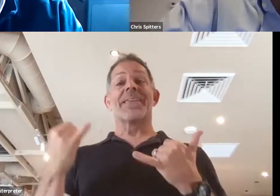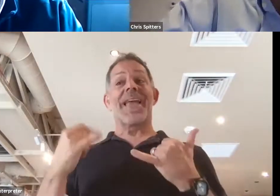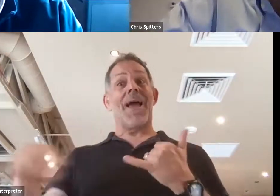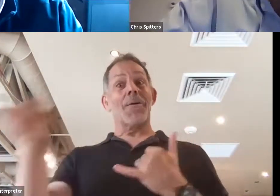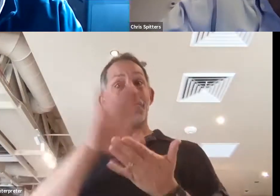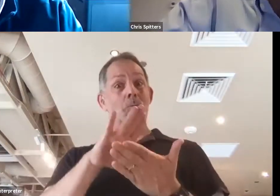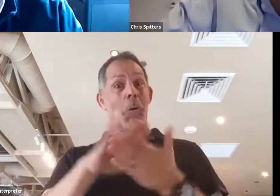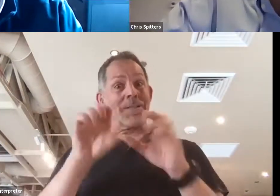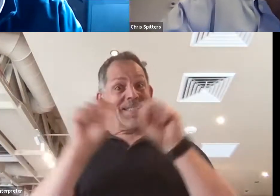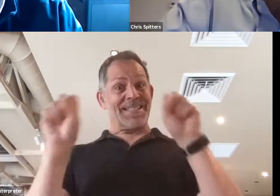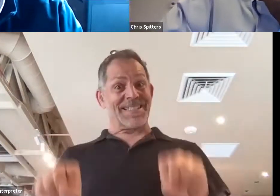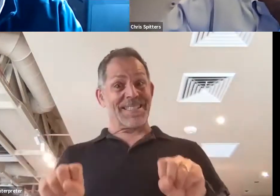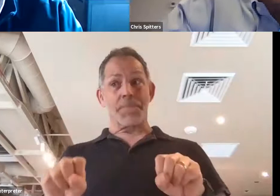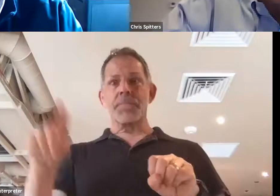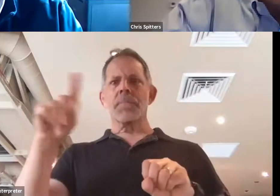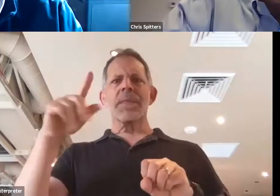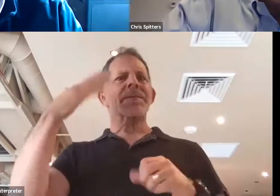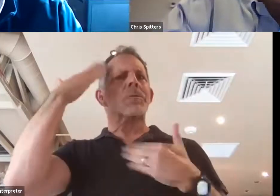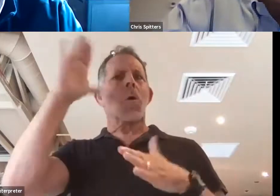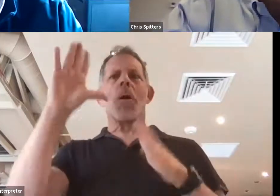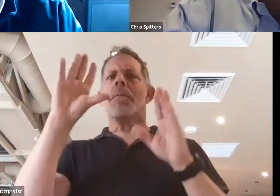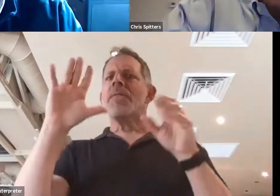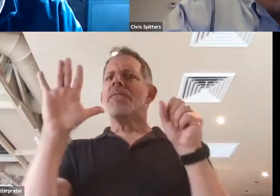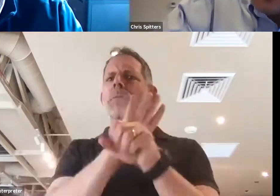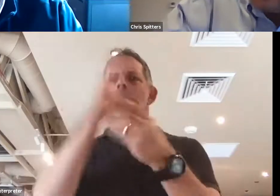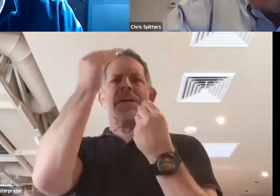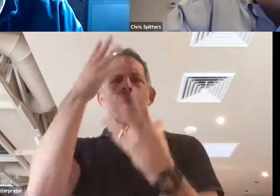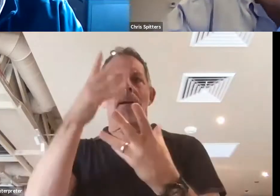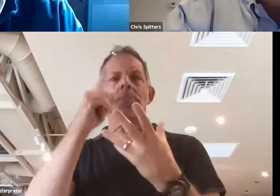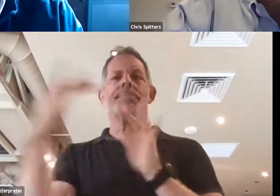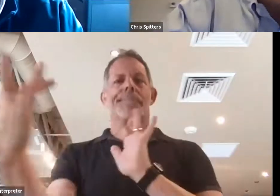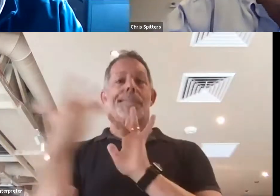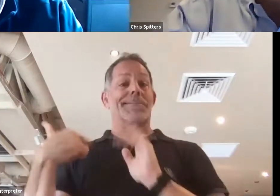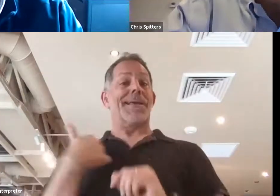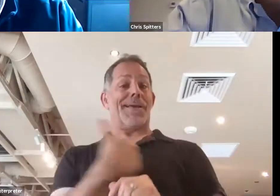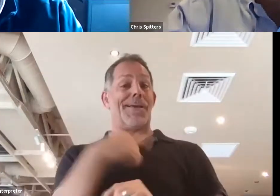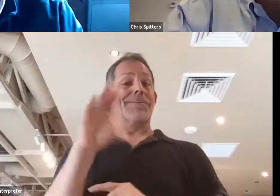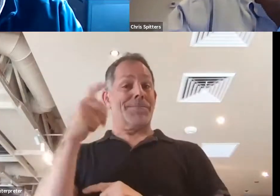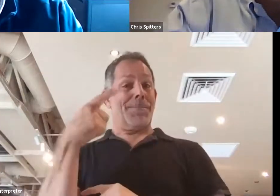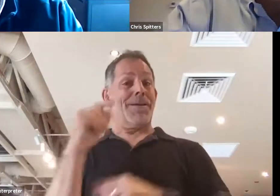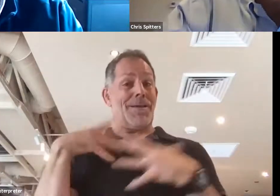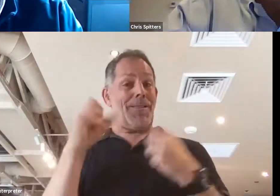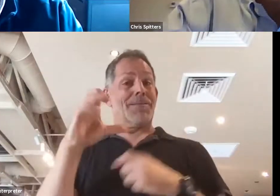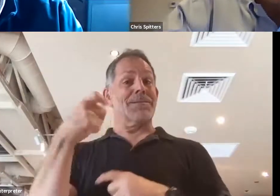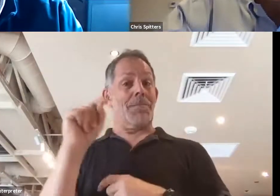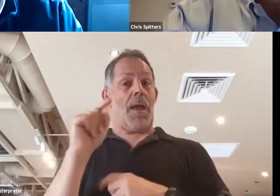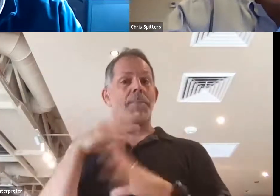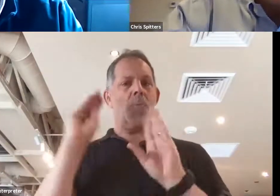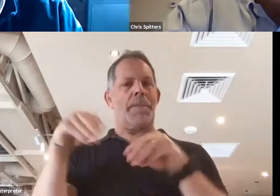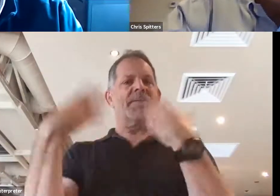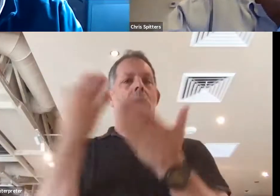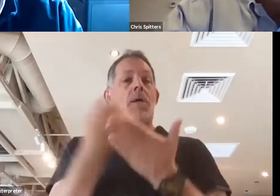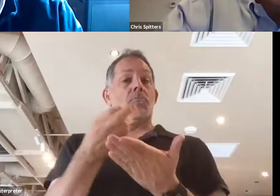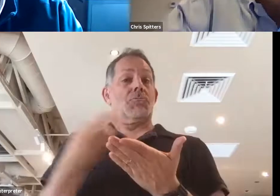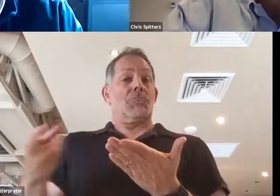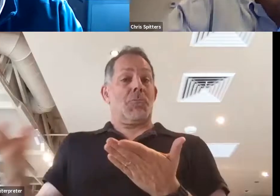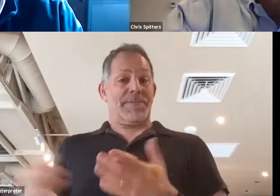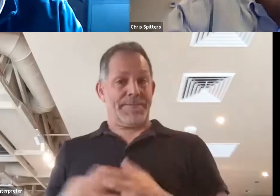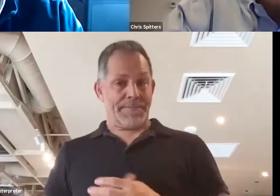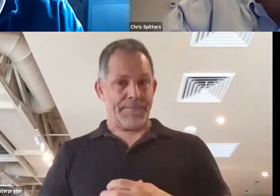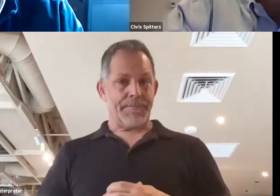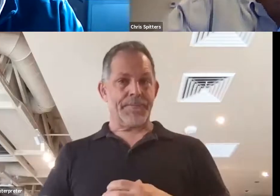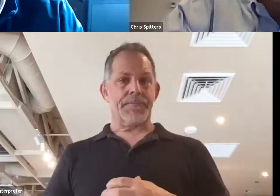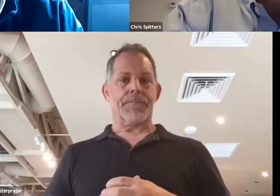any changes and recommendations. And as you stated, we are speaking with the school leaders later today, and then